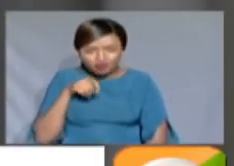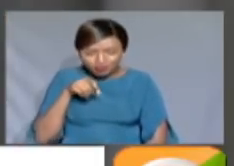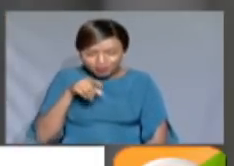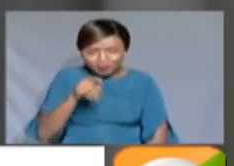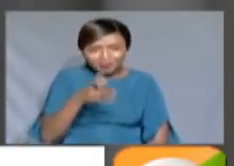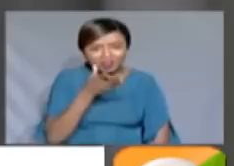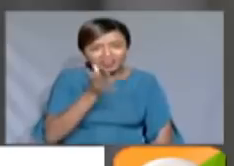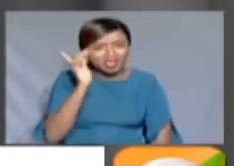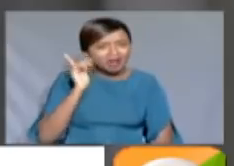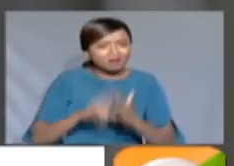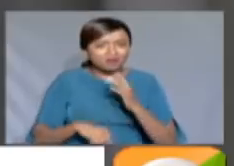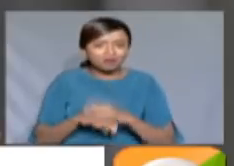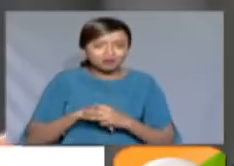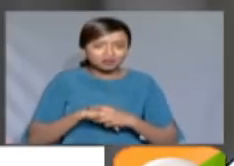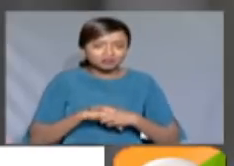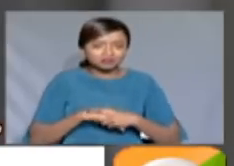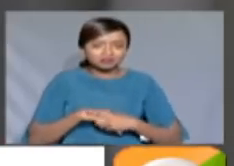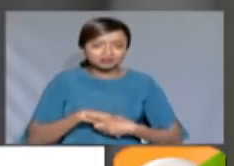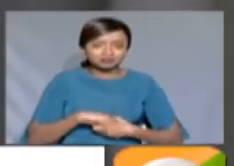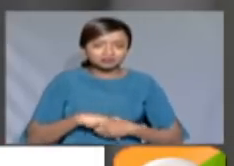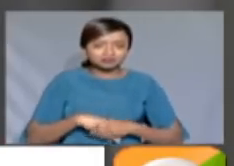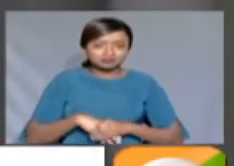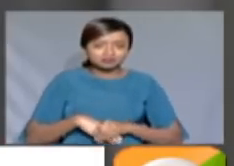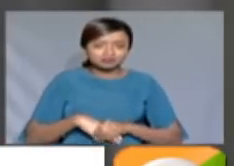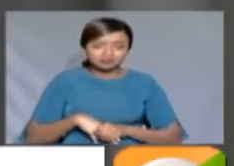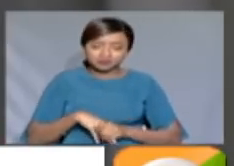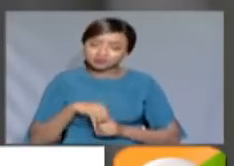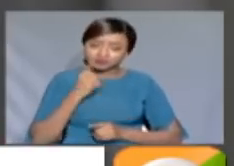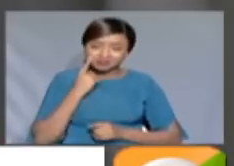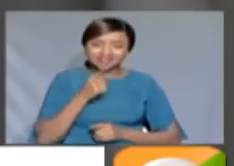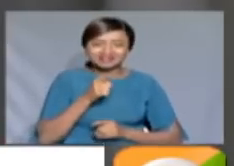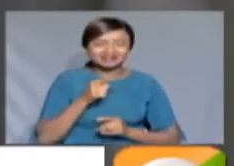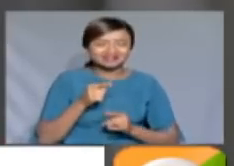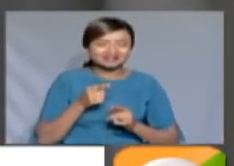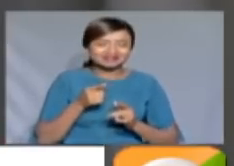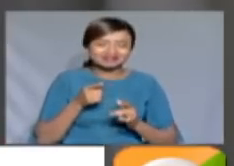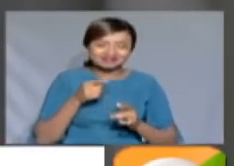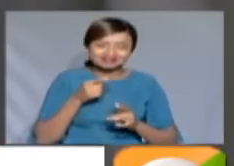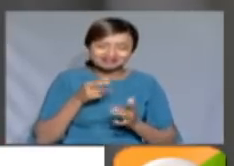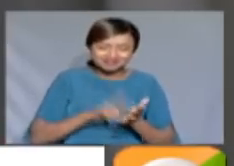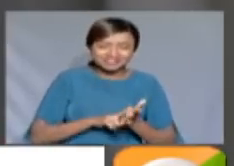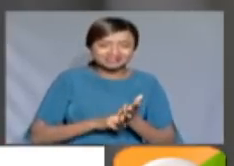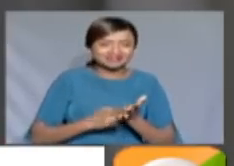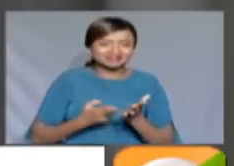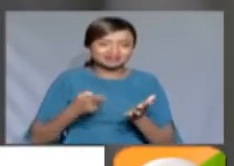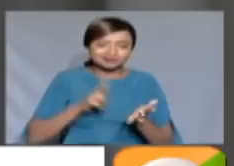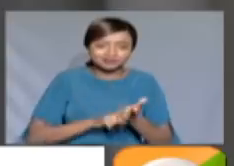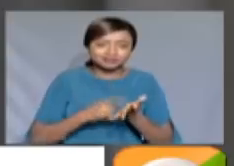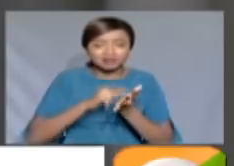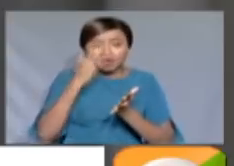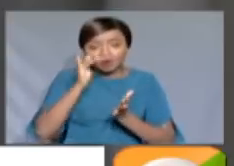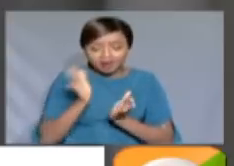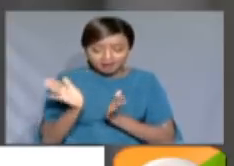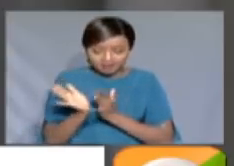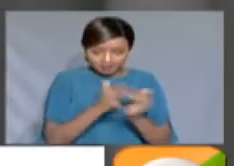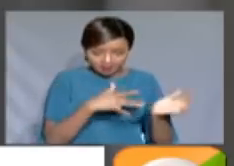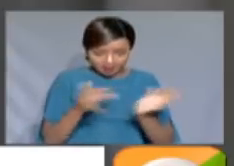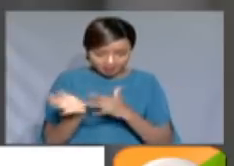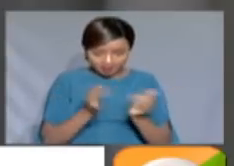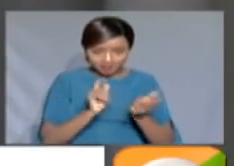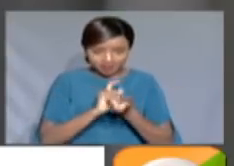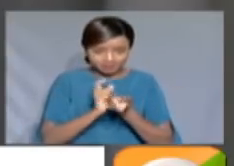where droughts are now more frequent than they used to be? So it's those kinds of long-term views of this, because climate change, from